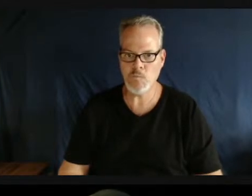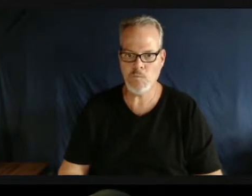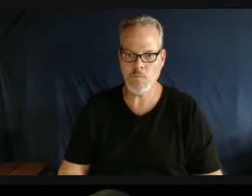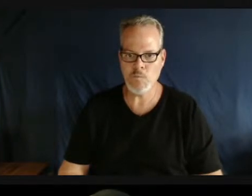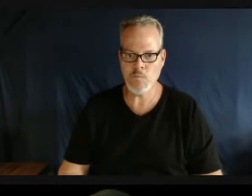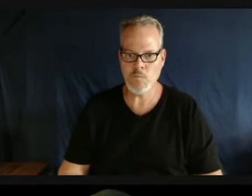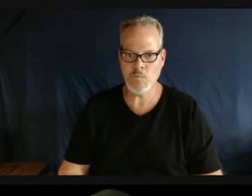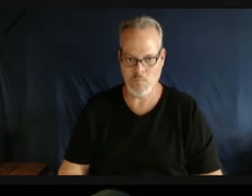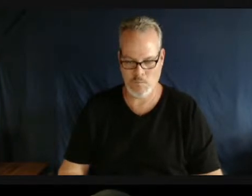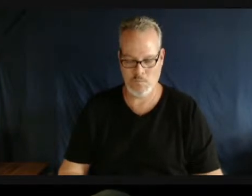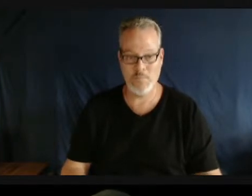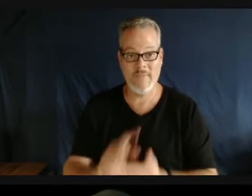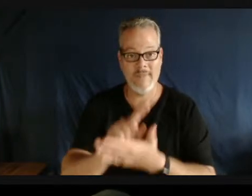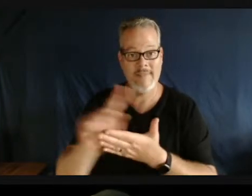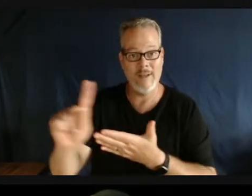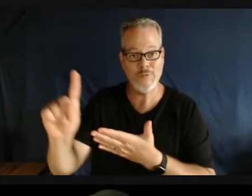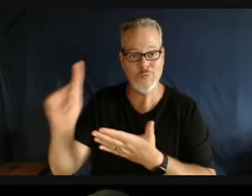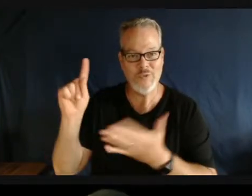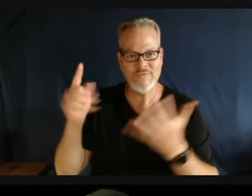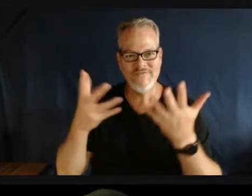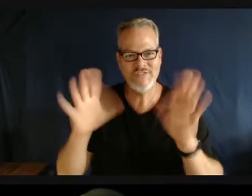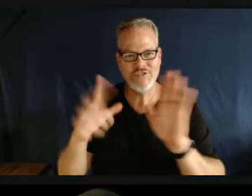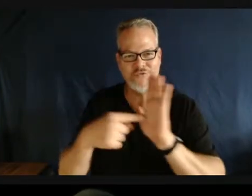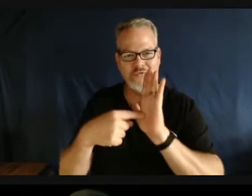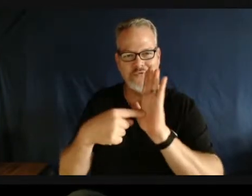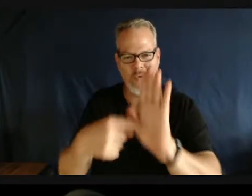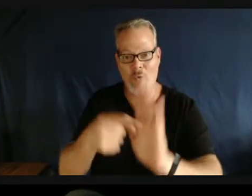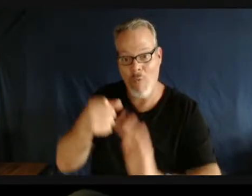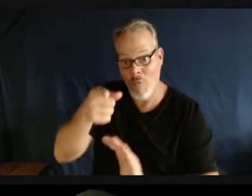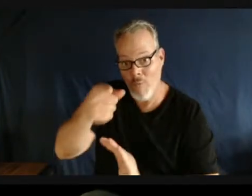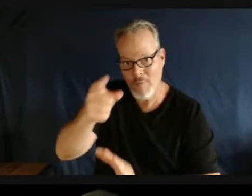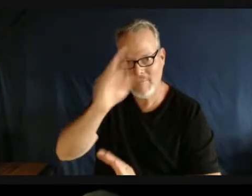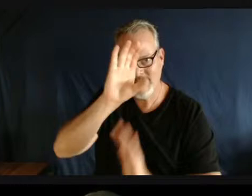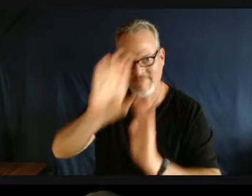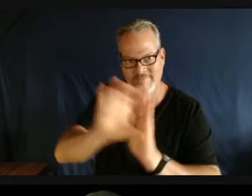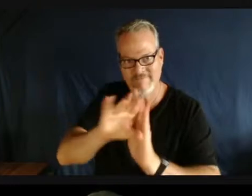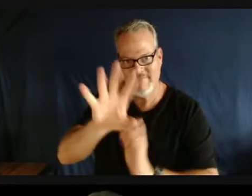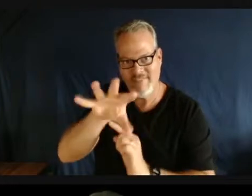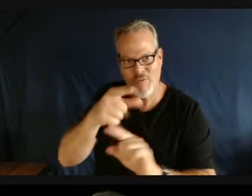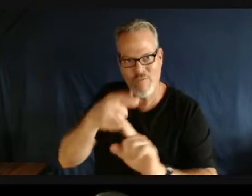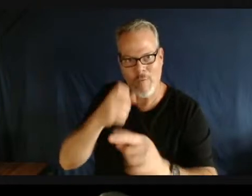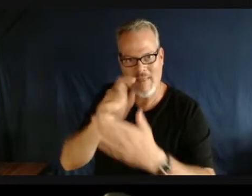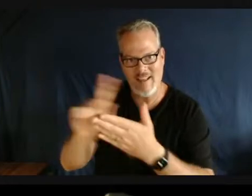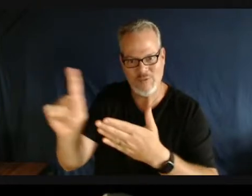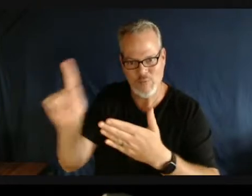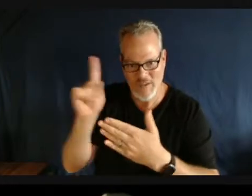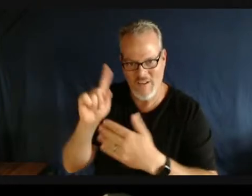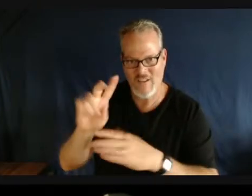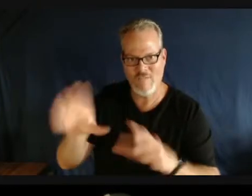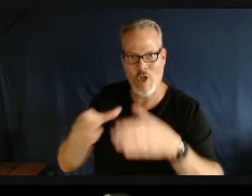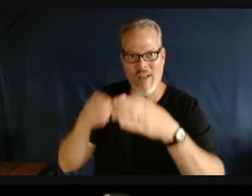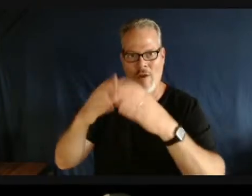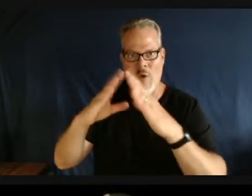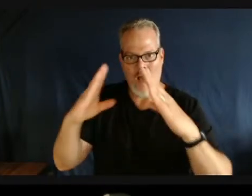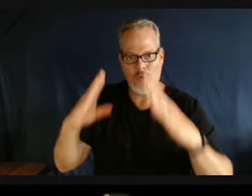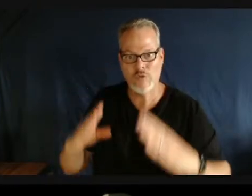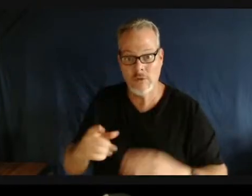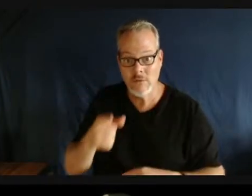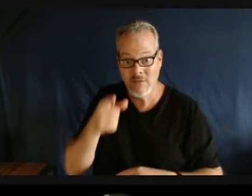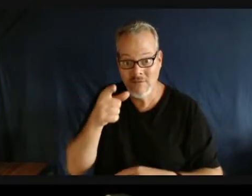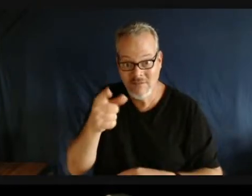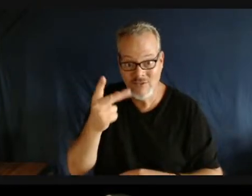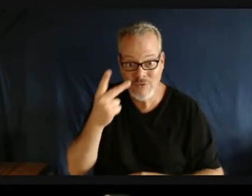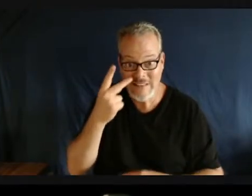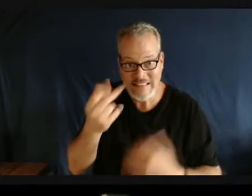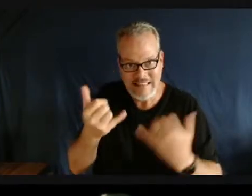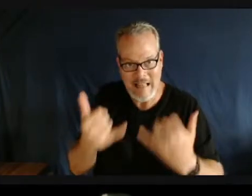last week from the national park at the volcano house. Last week, this camera got completely obscured by the VOG blowing right at it. So